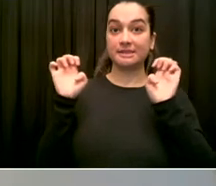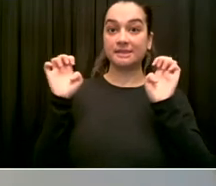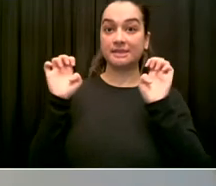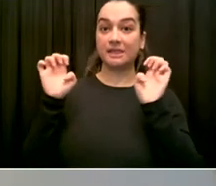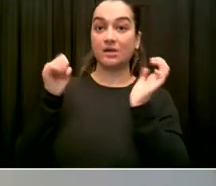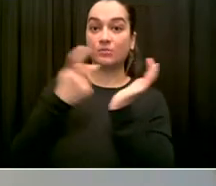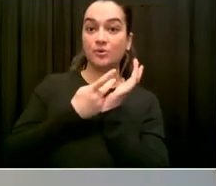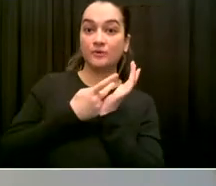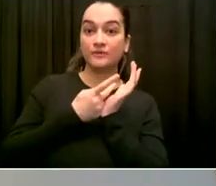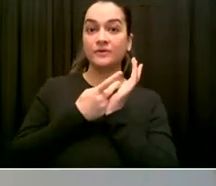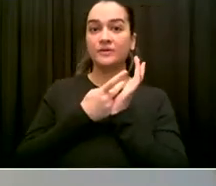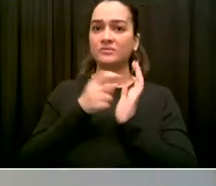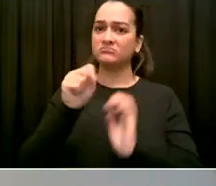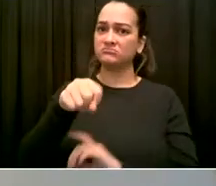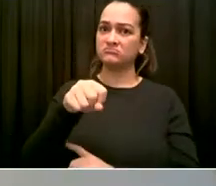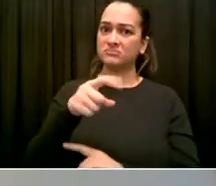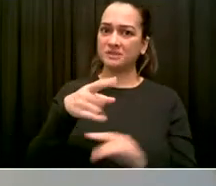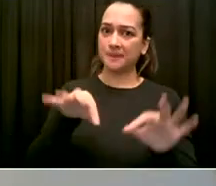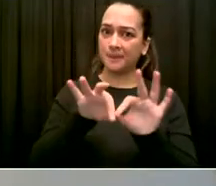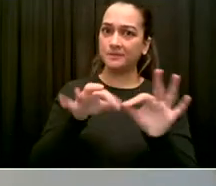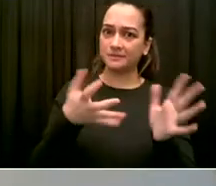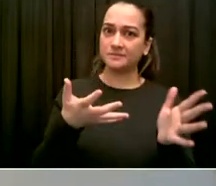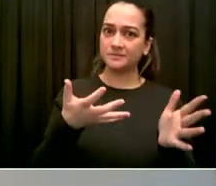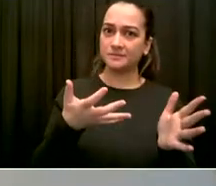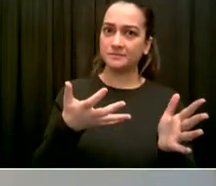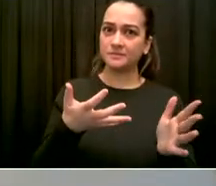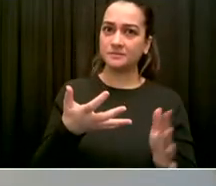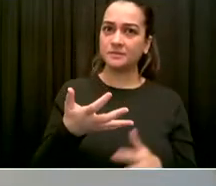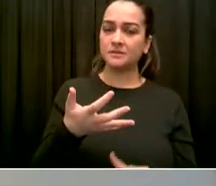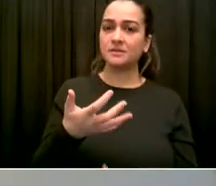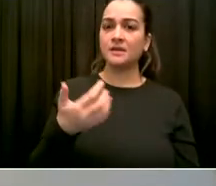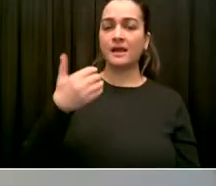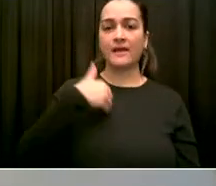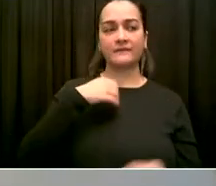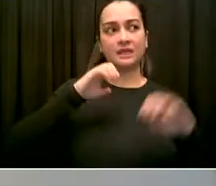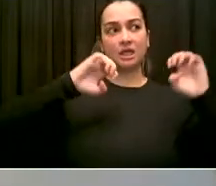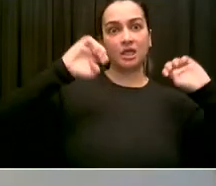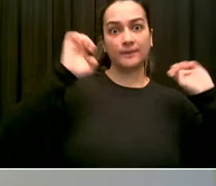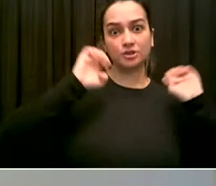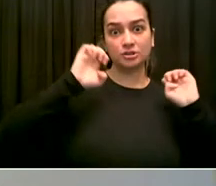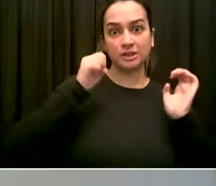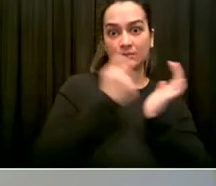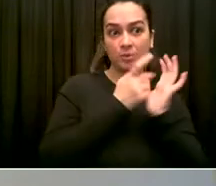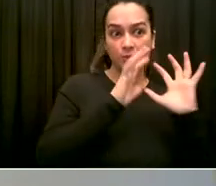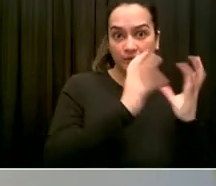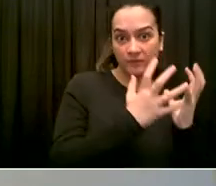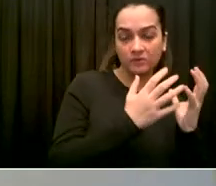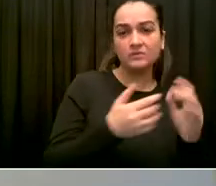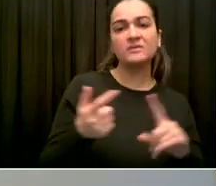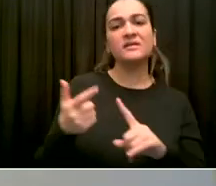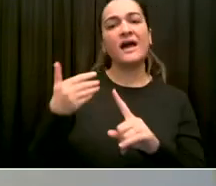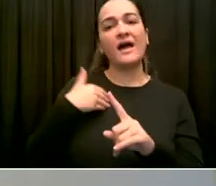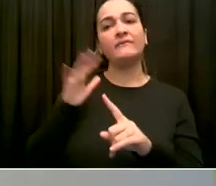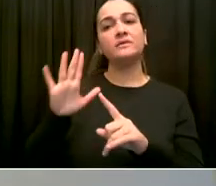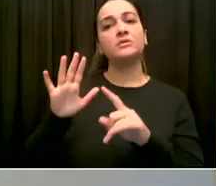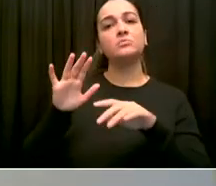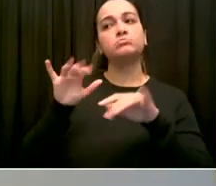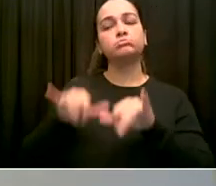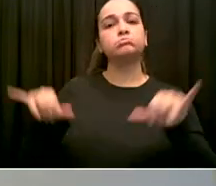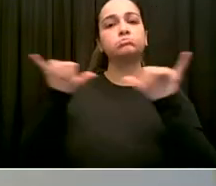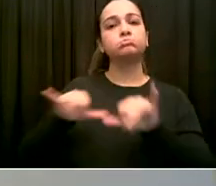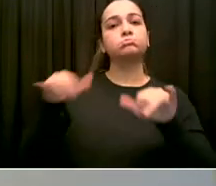for authorization can also be used for approval. I confess that I actually don't know all of the regulatory